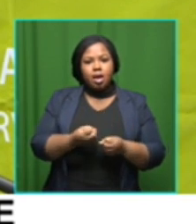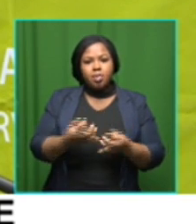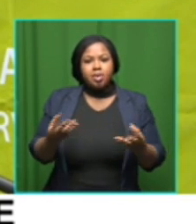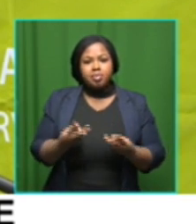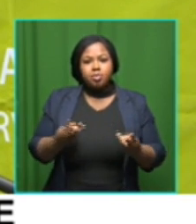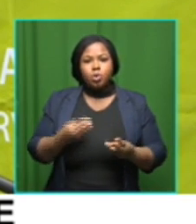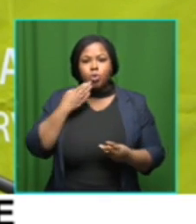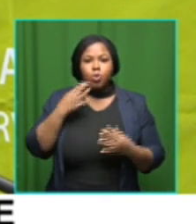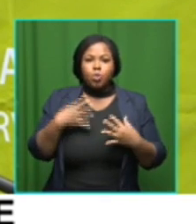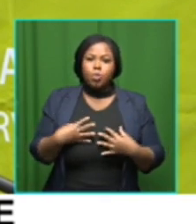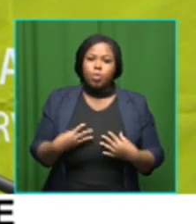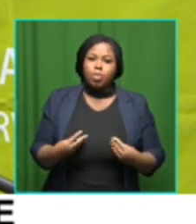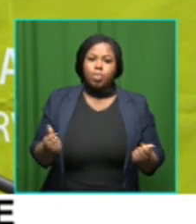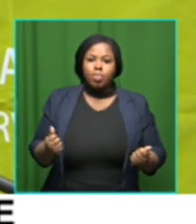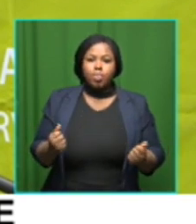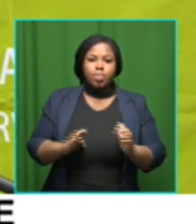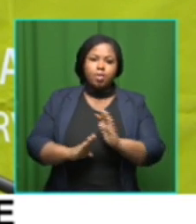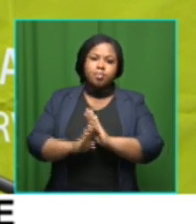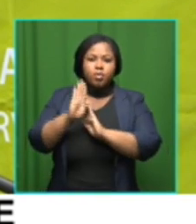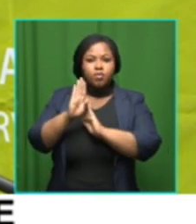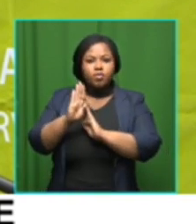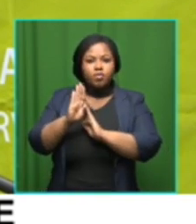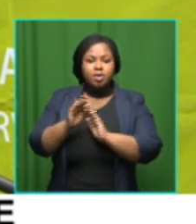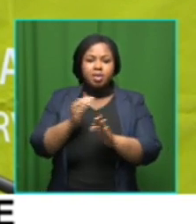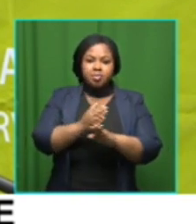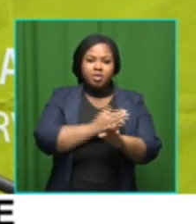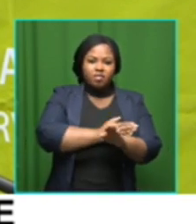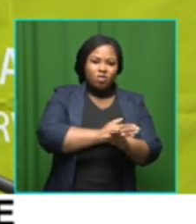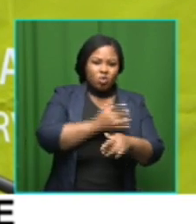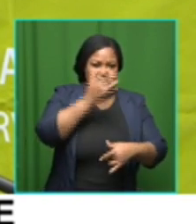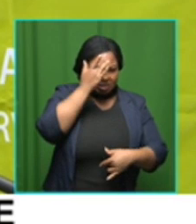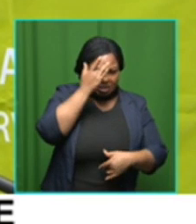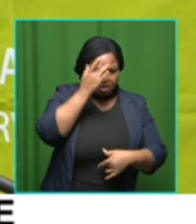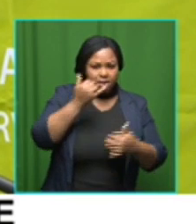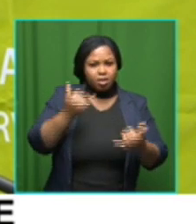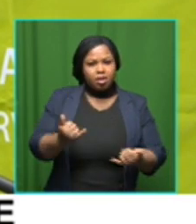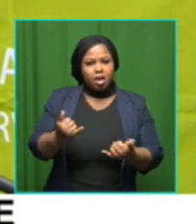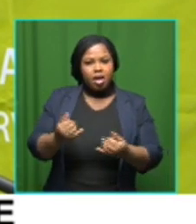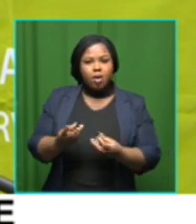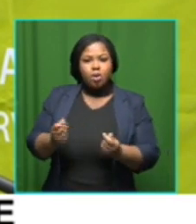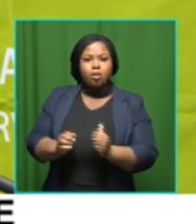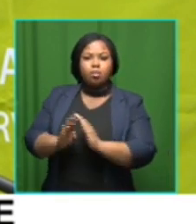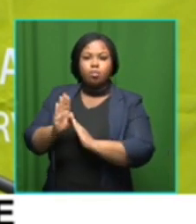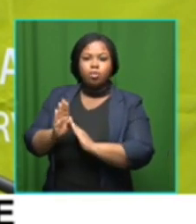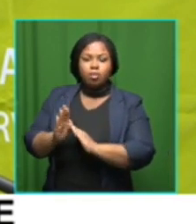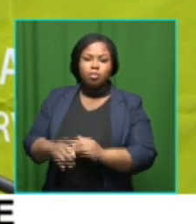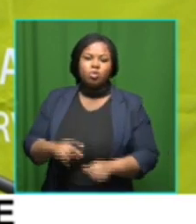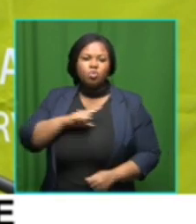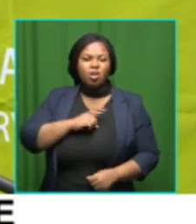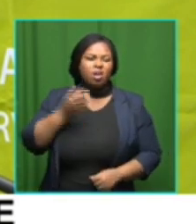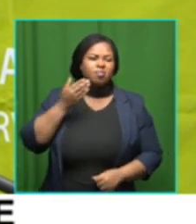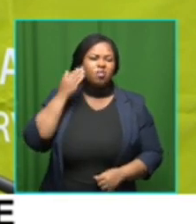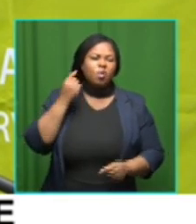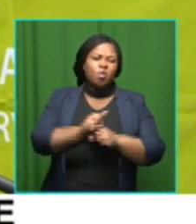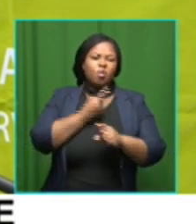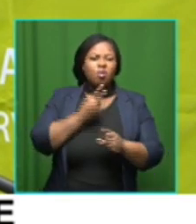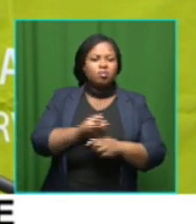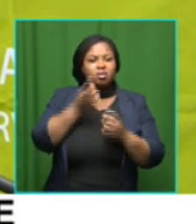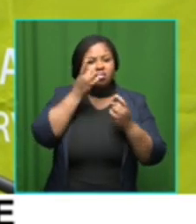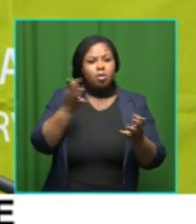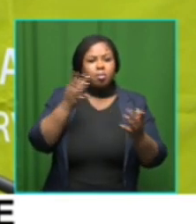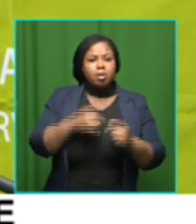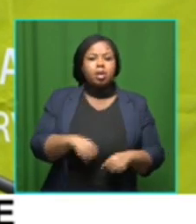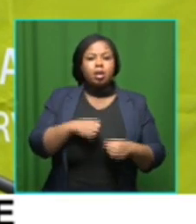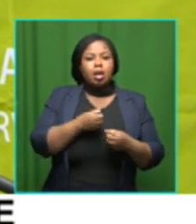rates, because we have been all the time talking about infections, and maybe now we should be at a point where we talk about